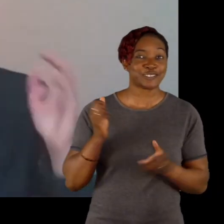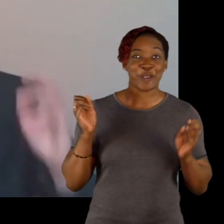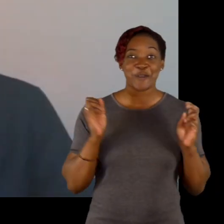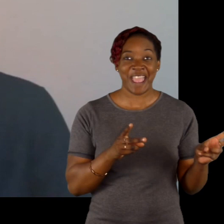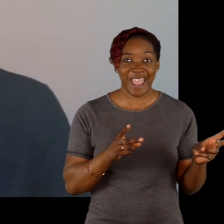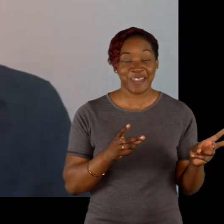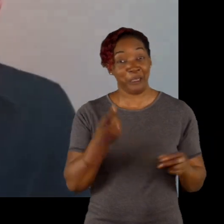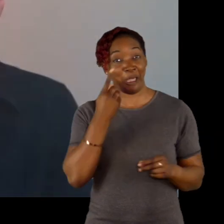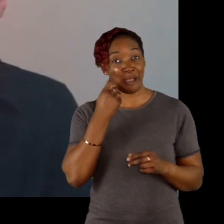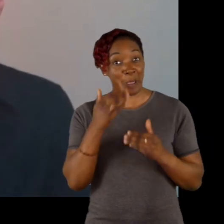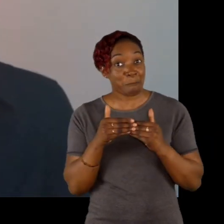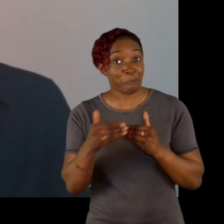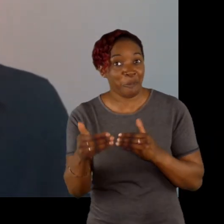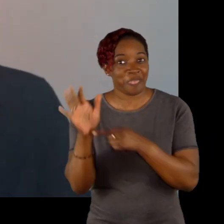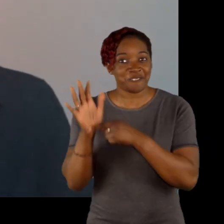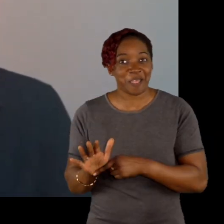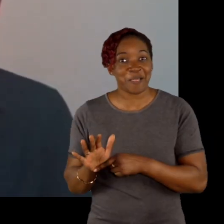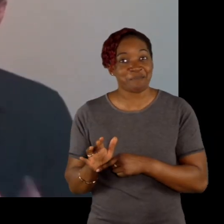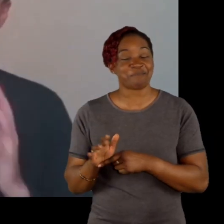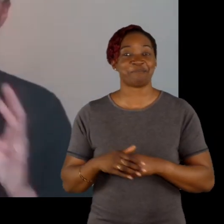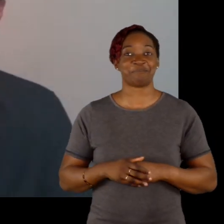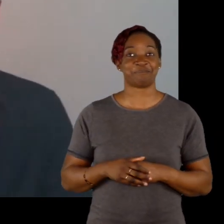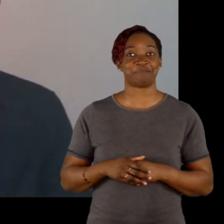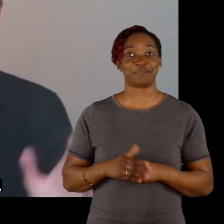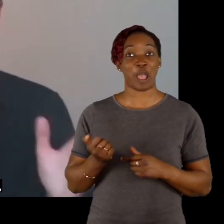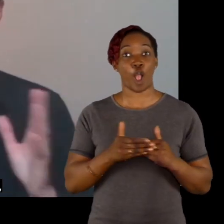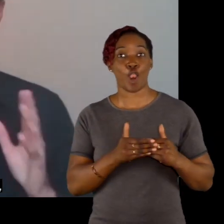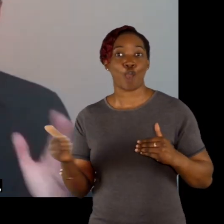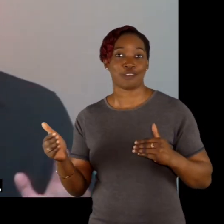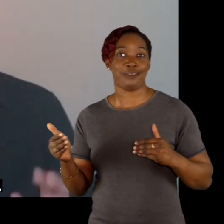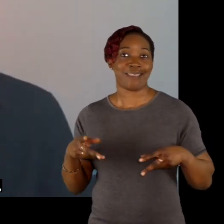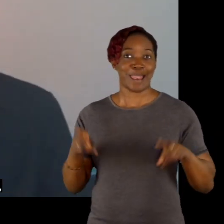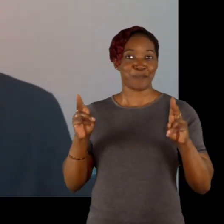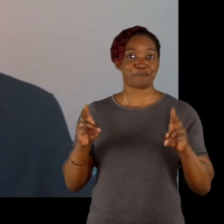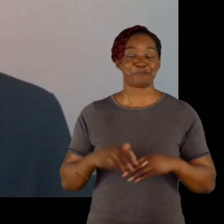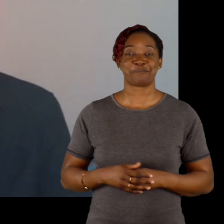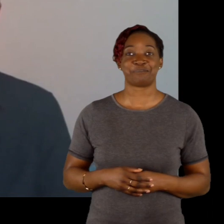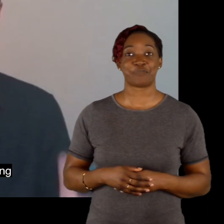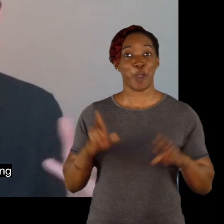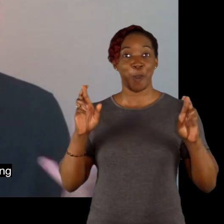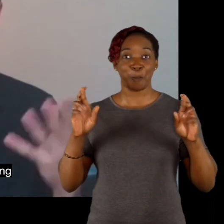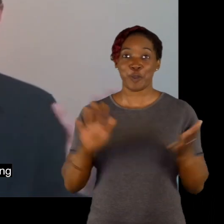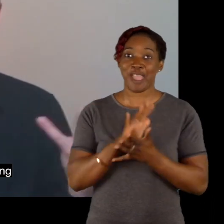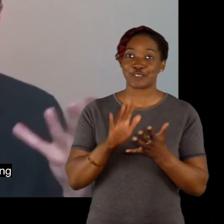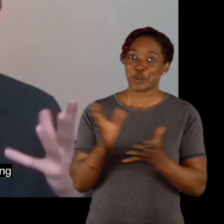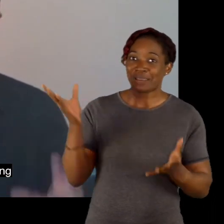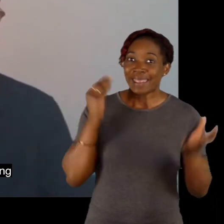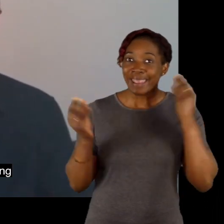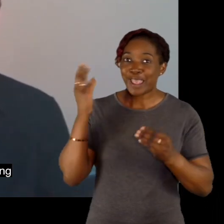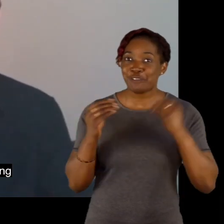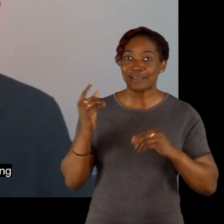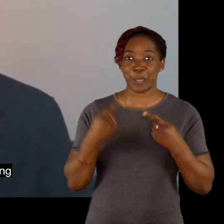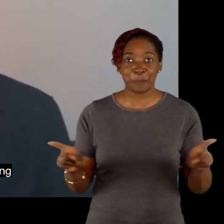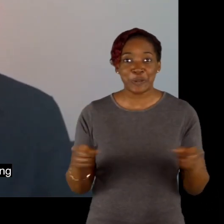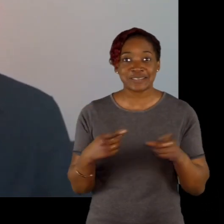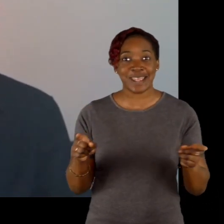Great. Okay. So yeah, we got to see a little bit further on into the film in that clip. We got a bit of a longer clip, and I hope you enjoyed hearing the